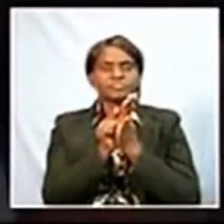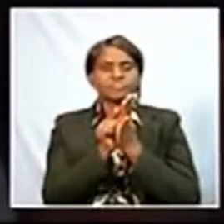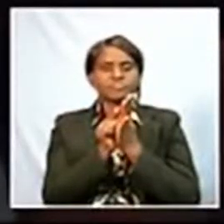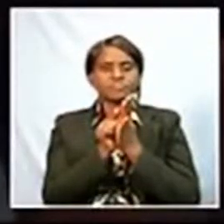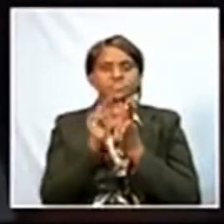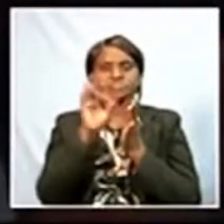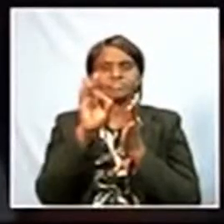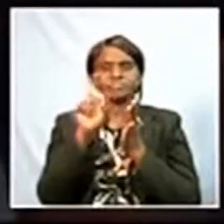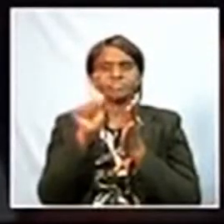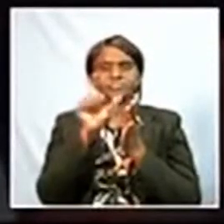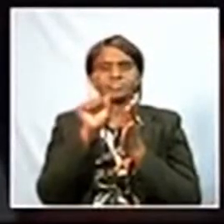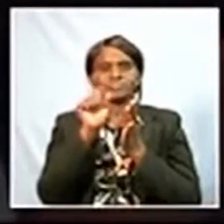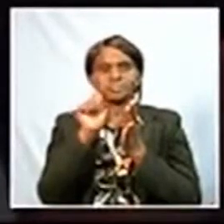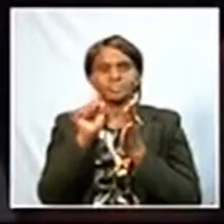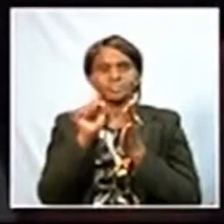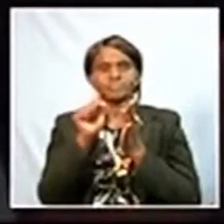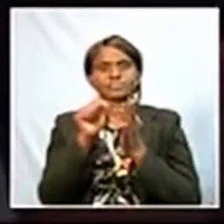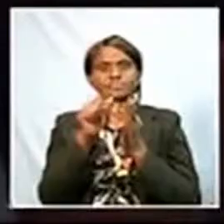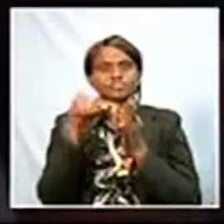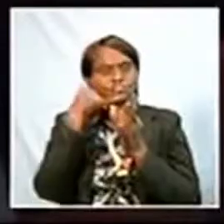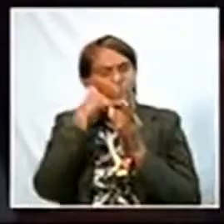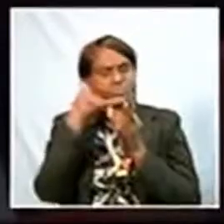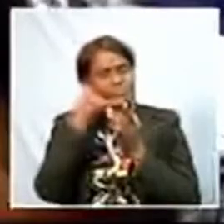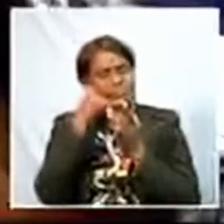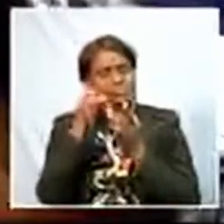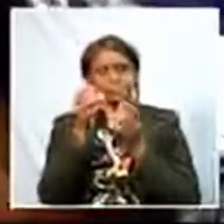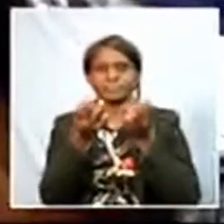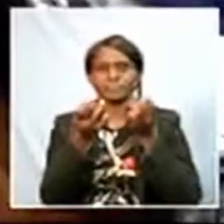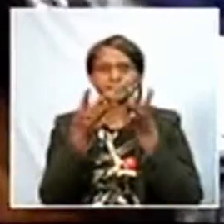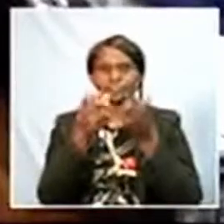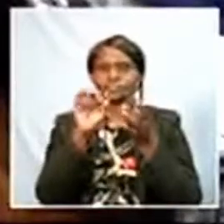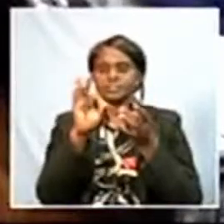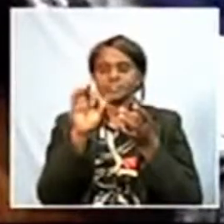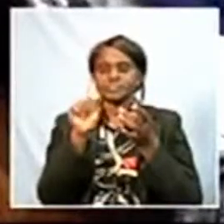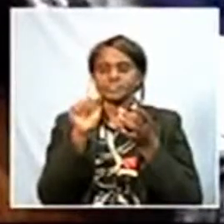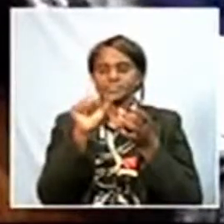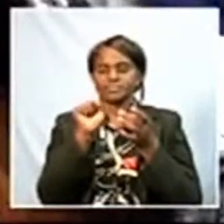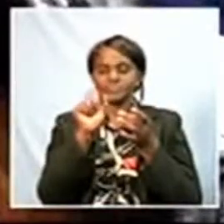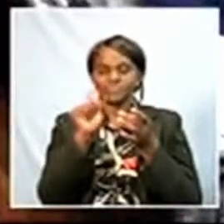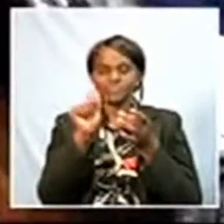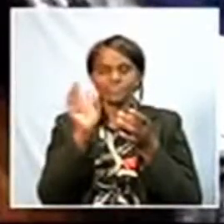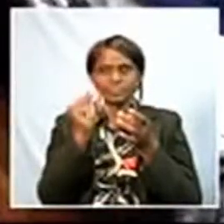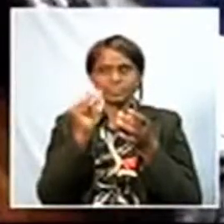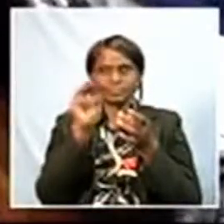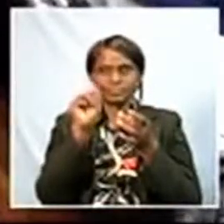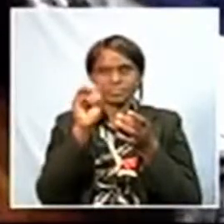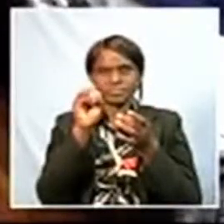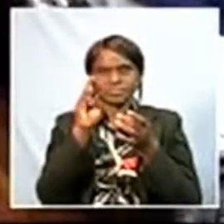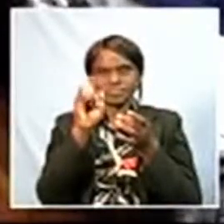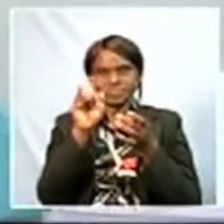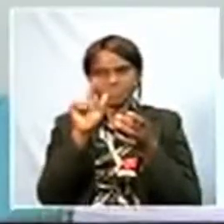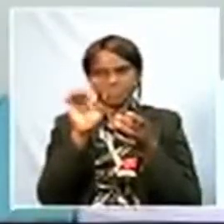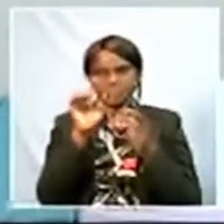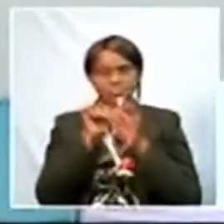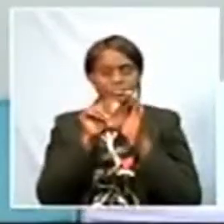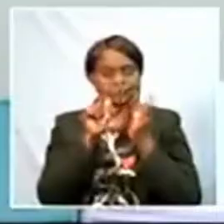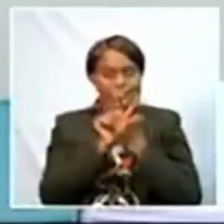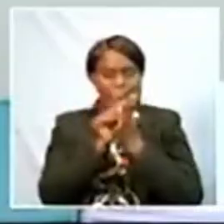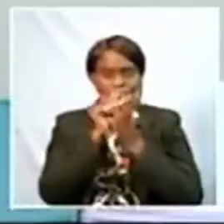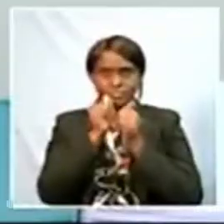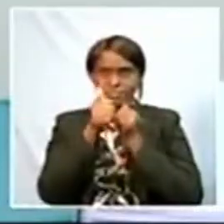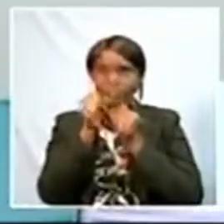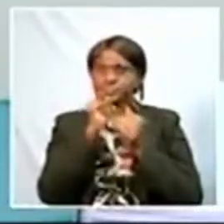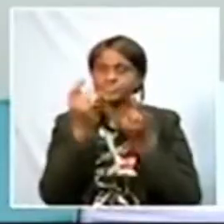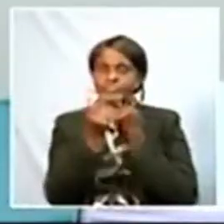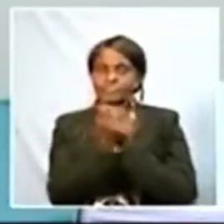Fast Mobiles in Osaka. Oh, Fast Mobile is It's in Osaka, yes. So it would not change, because these days